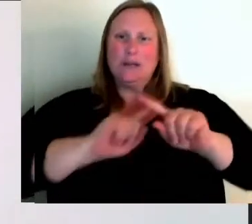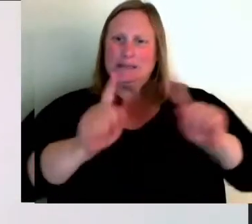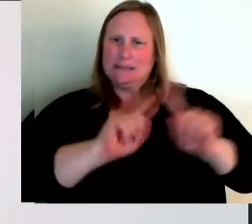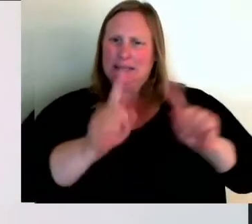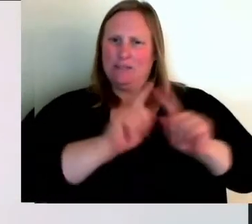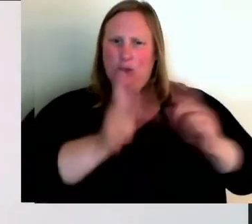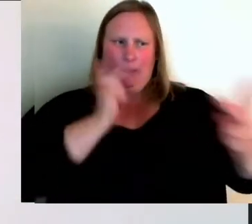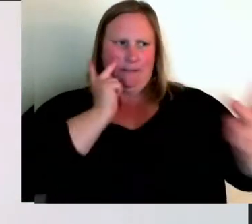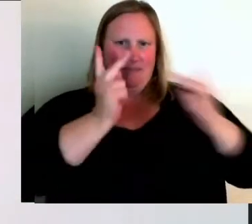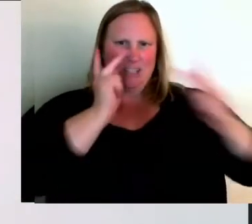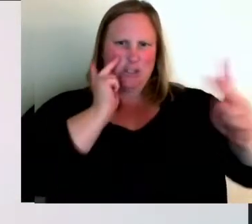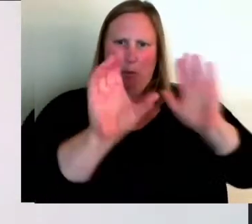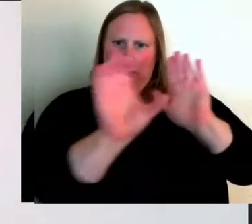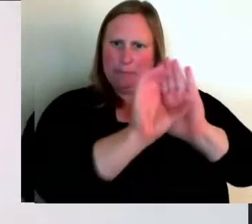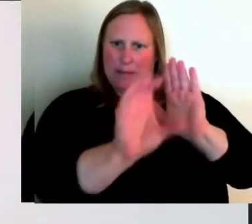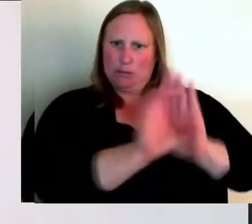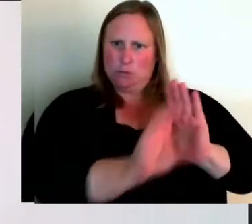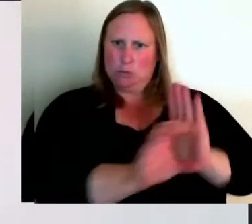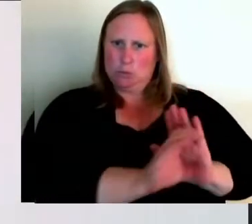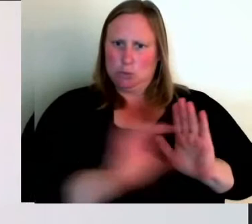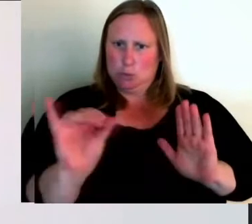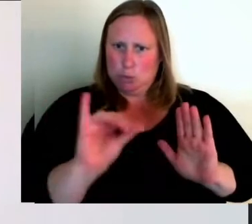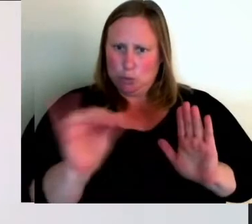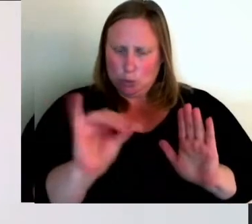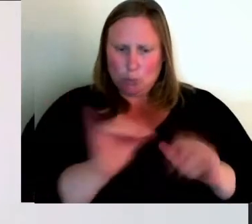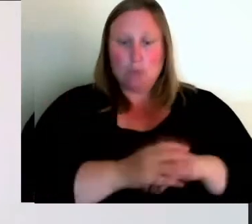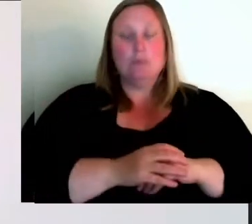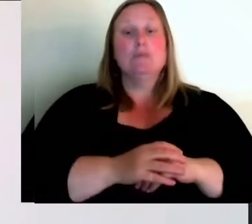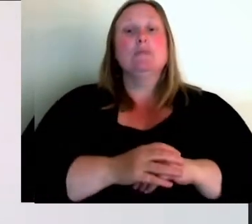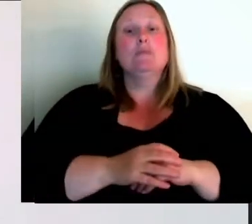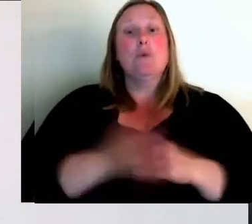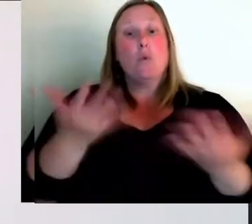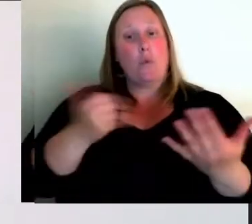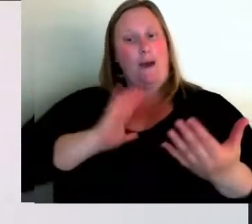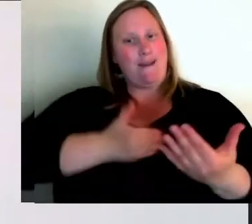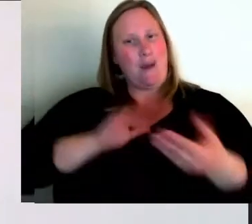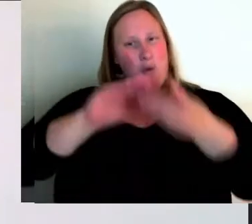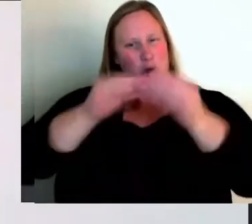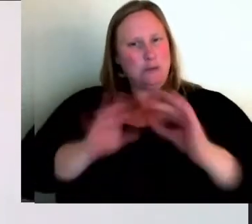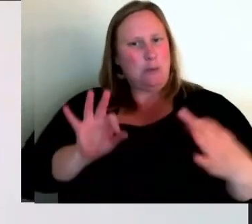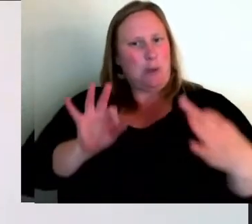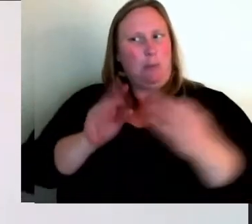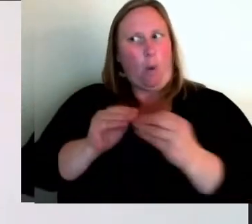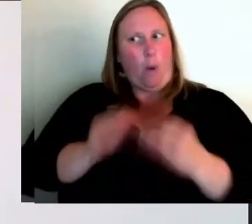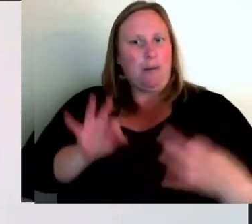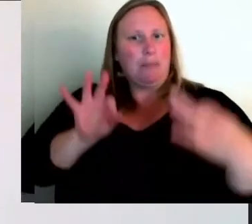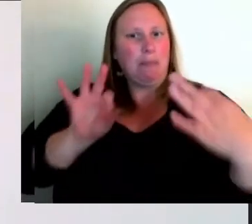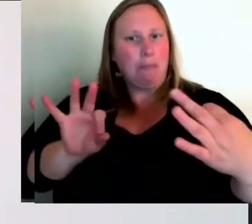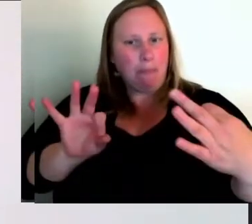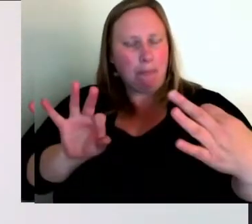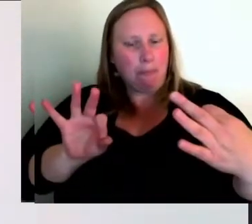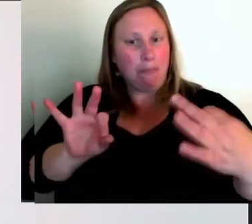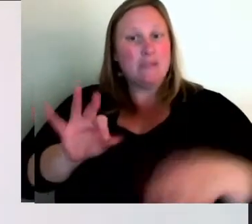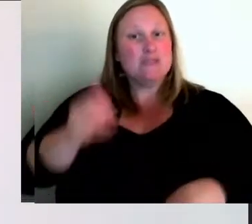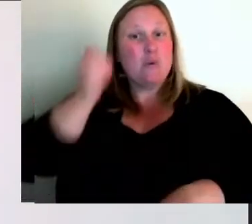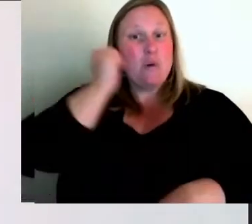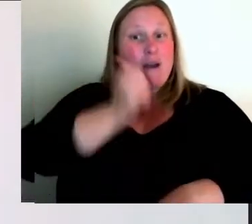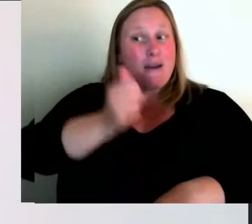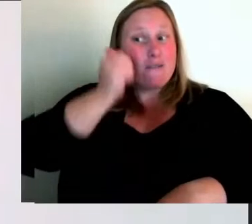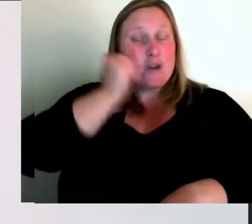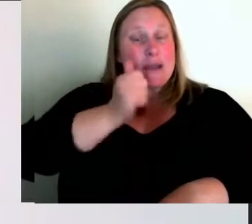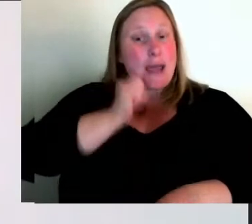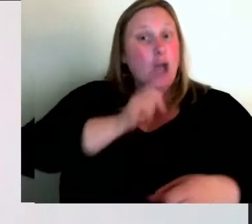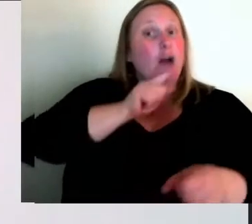on the COVID-19 data pages. To make our data more precise, we have improved our method of reporting daily new confirmed and probable